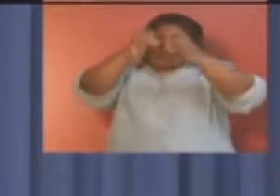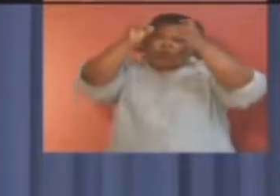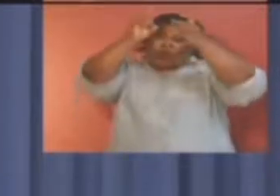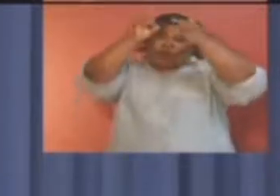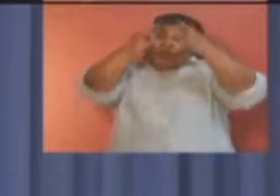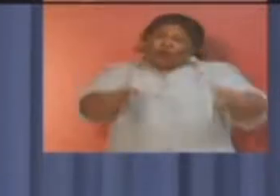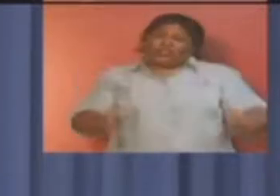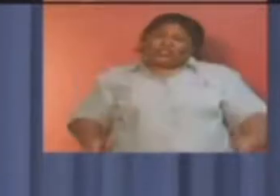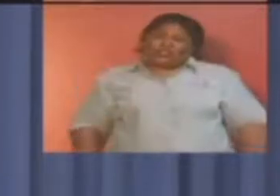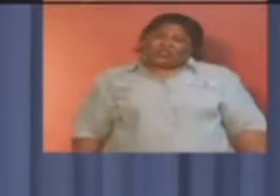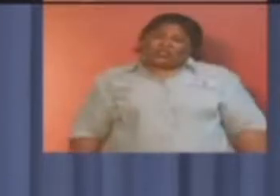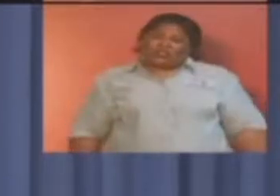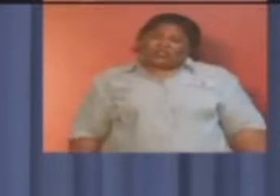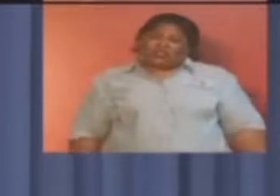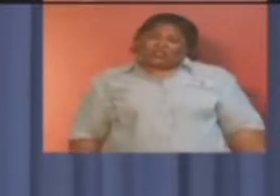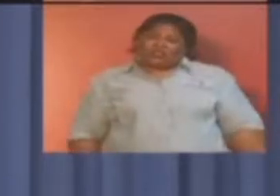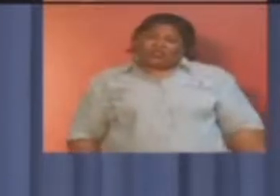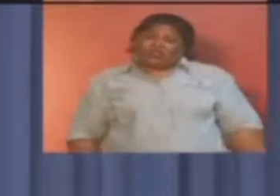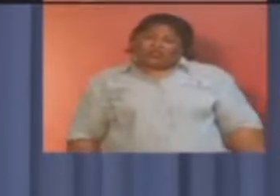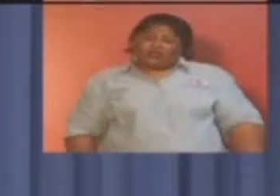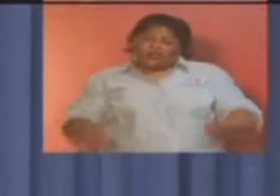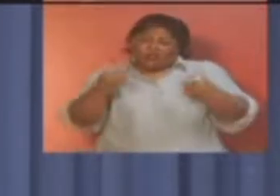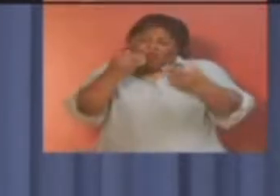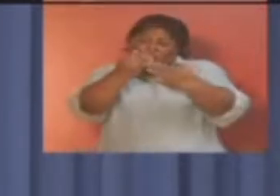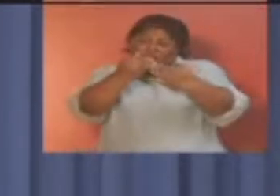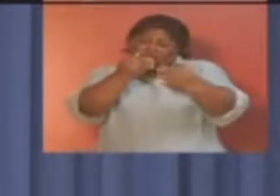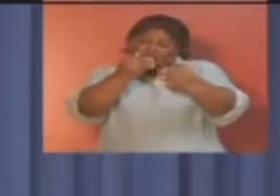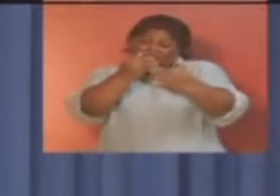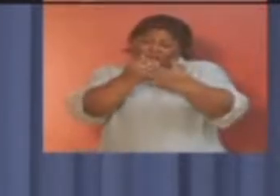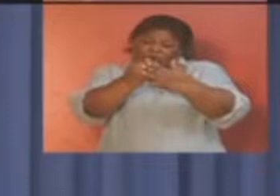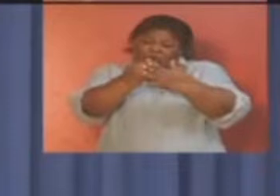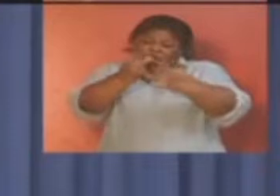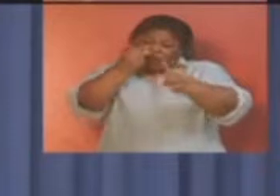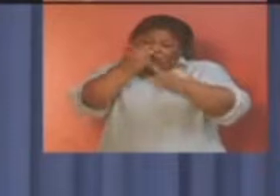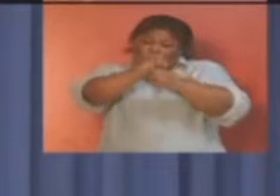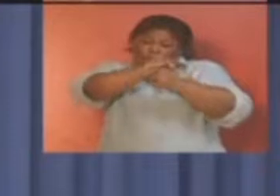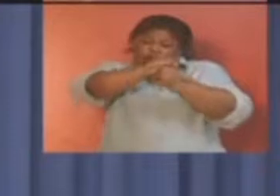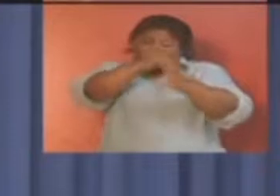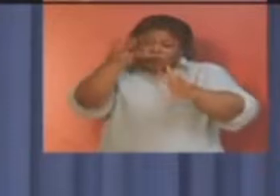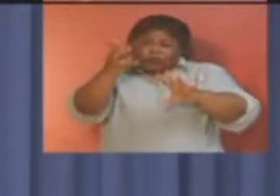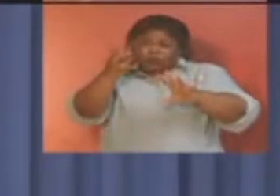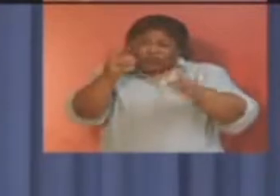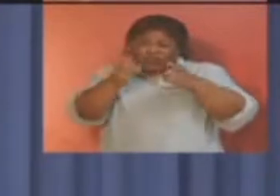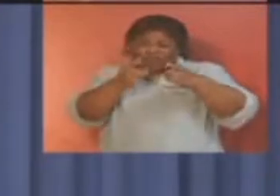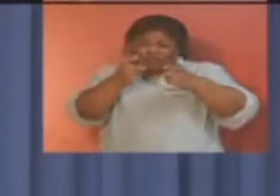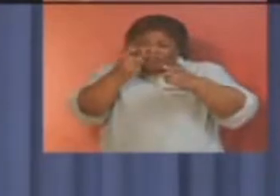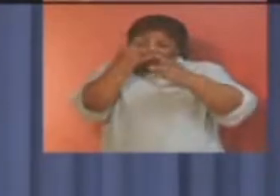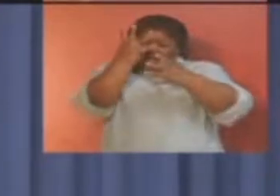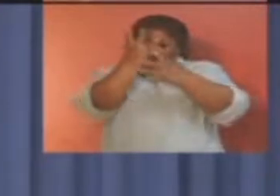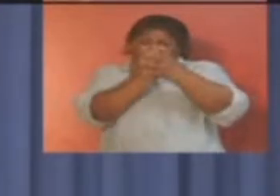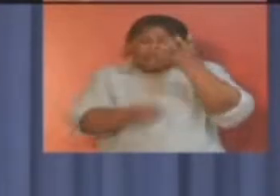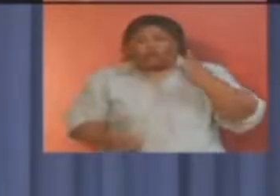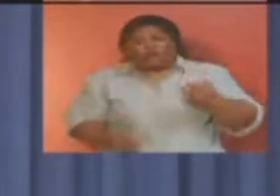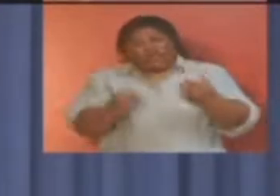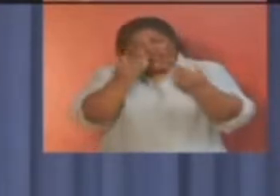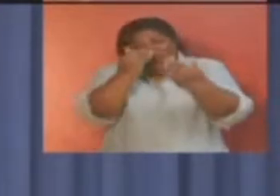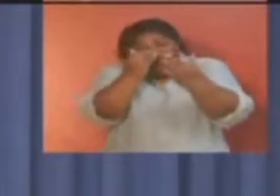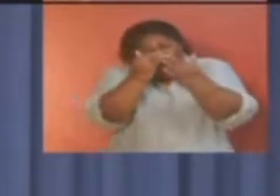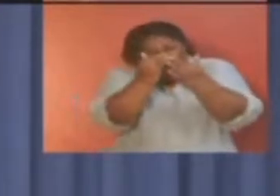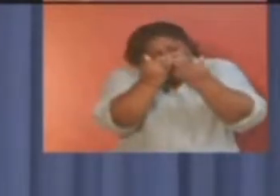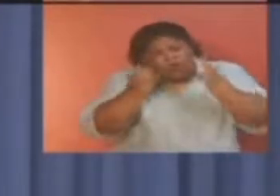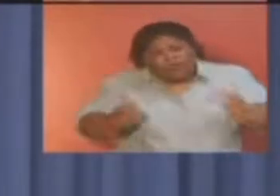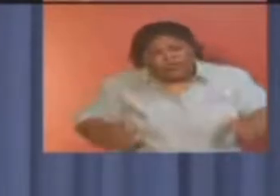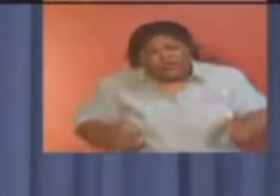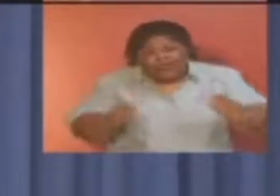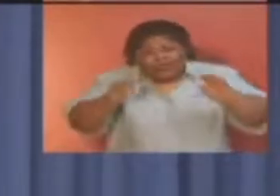even closer and closer to the reality of a loss of control. I'm saying to the country, we have